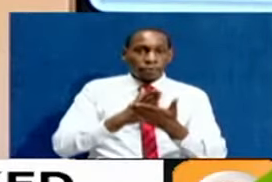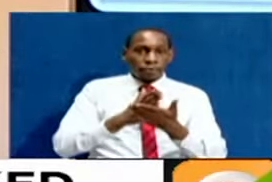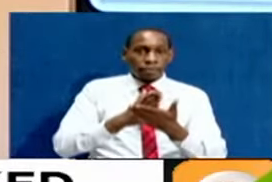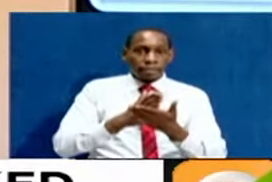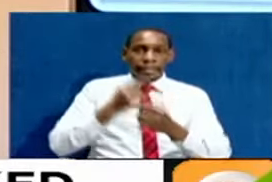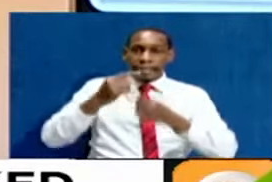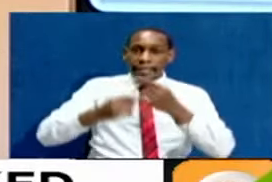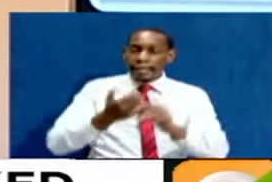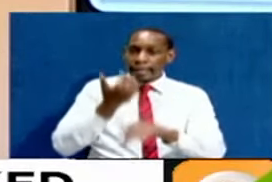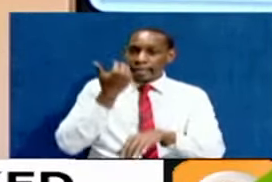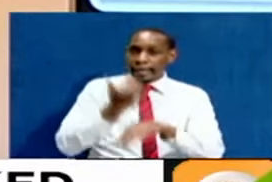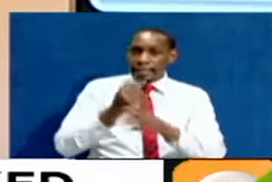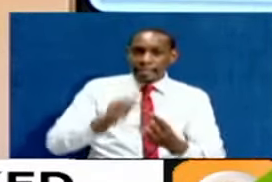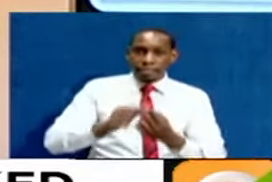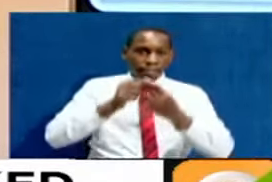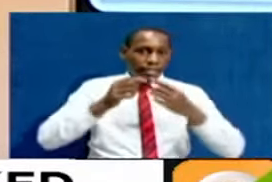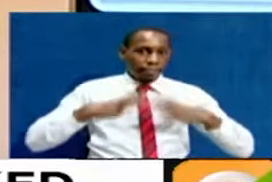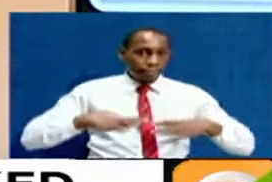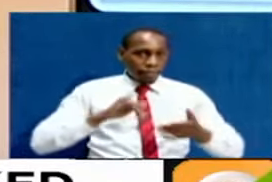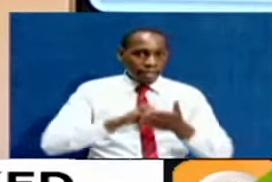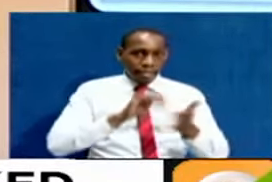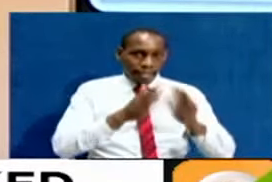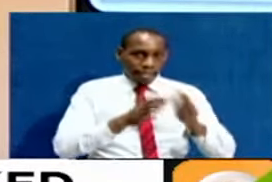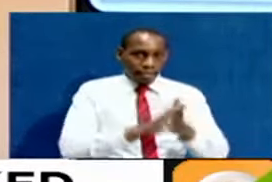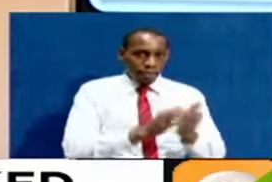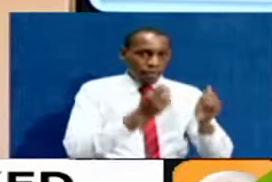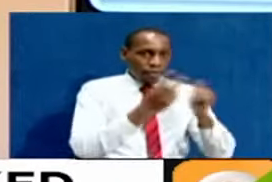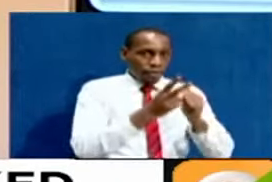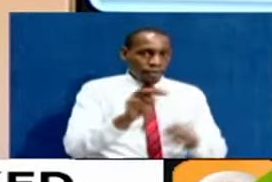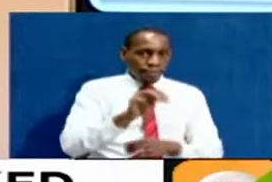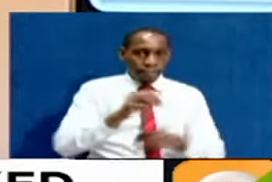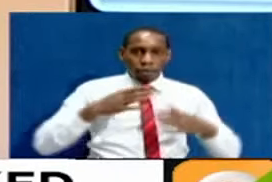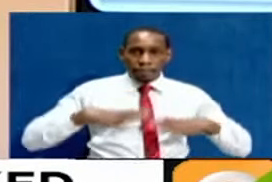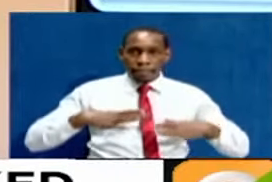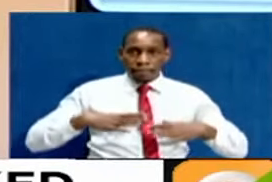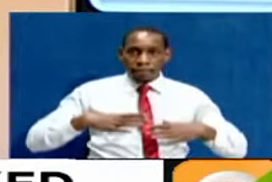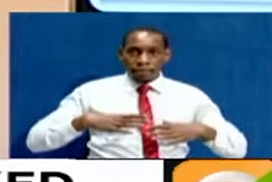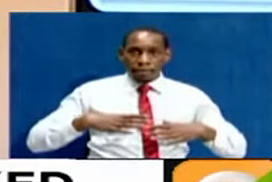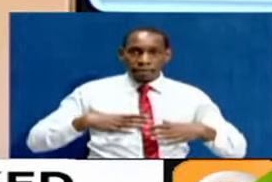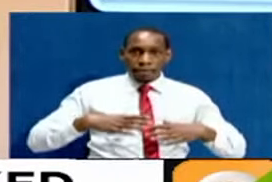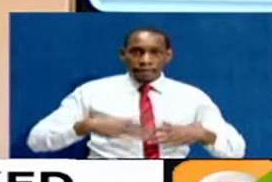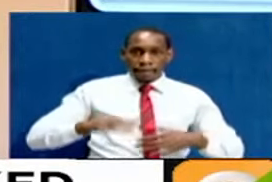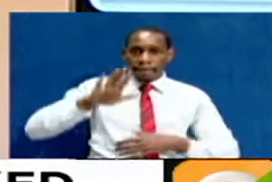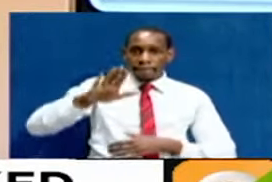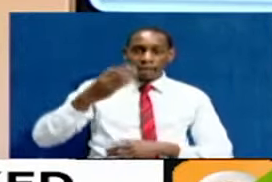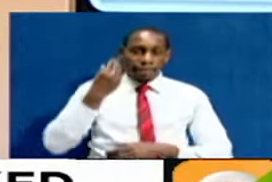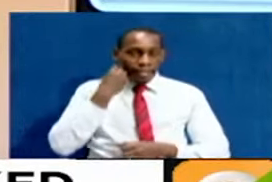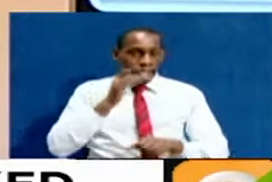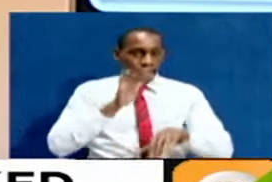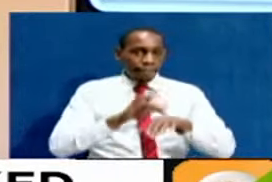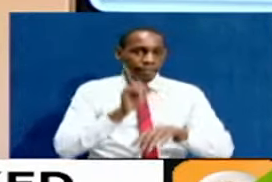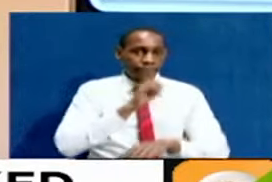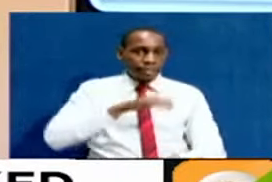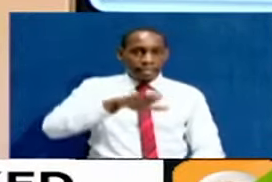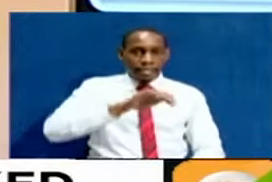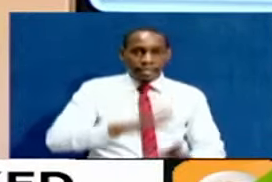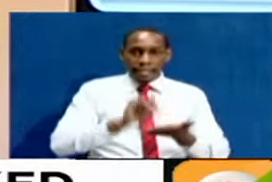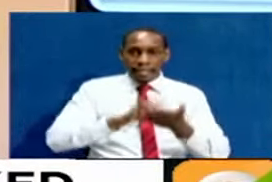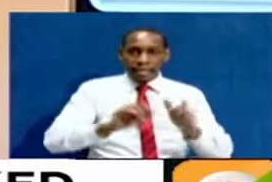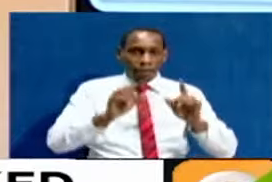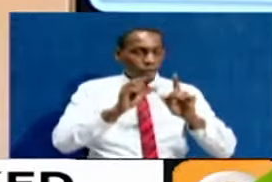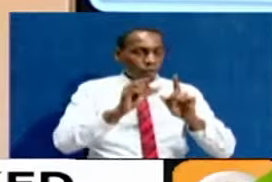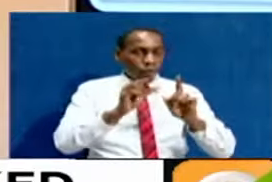painful, particularly for those, roughly about 12 million residents of the now 5 disease-infested zone, a phrase, by